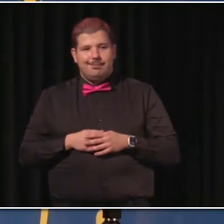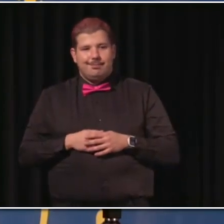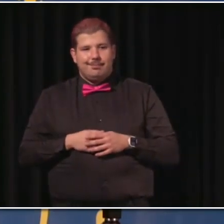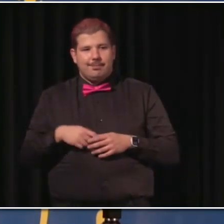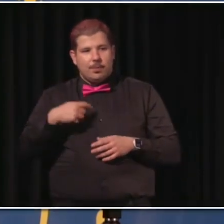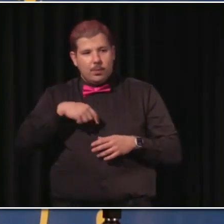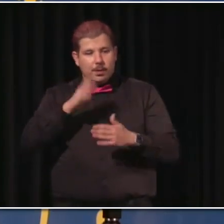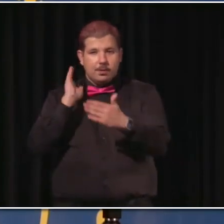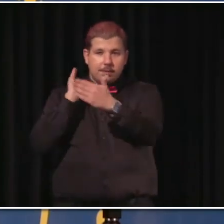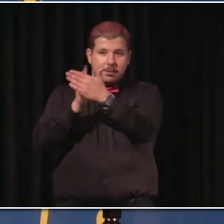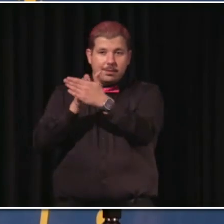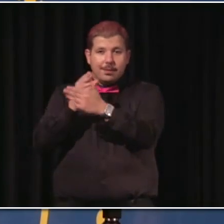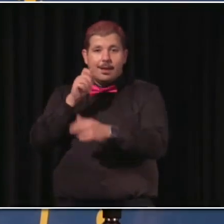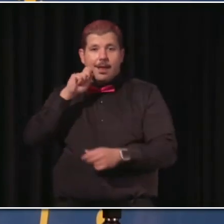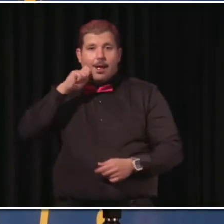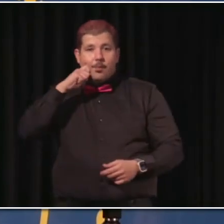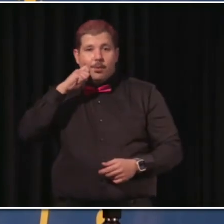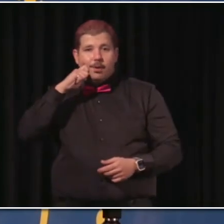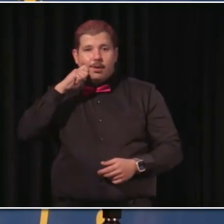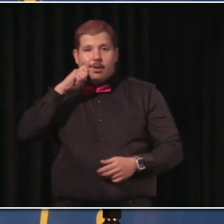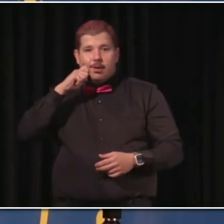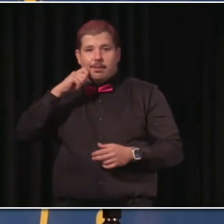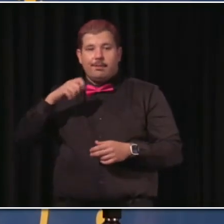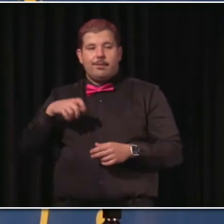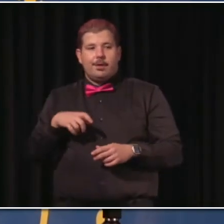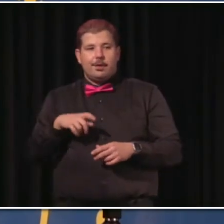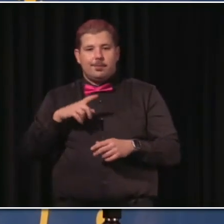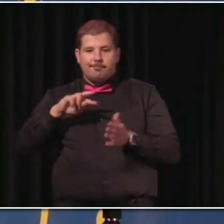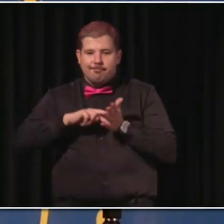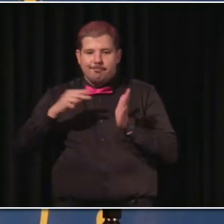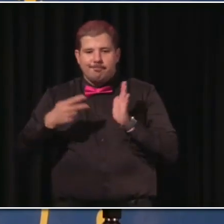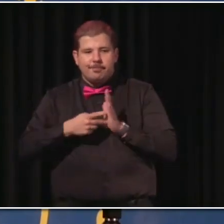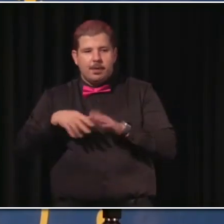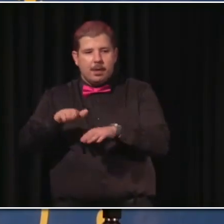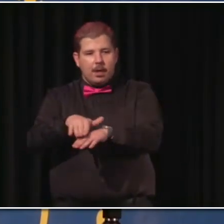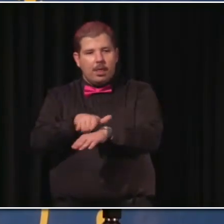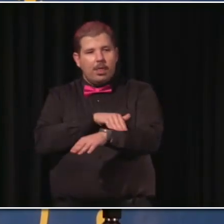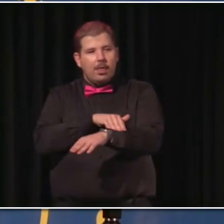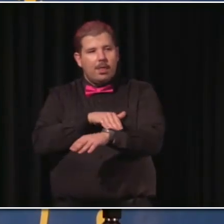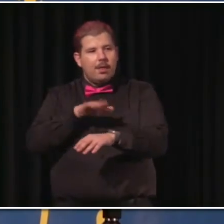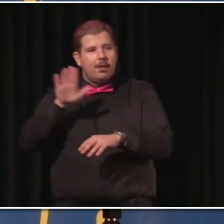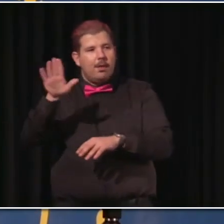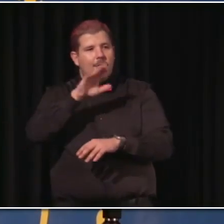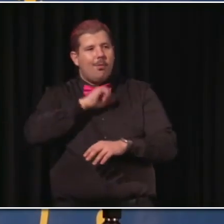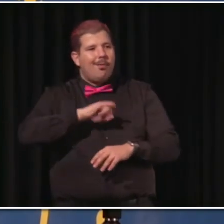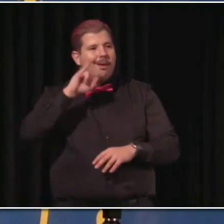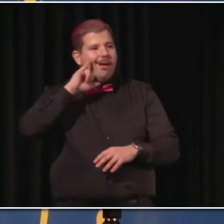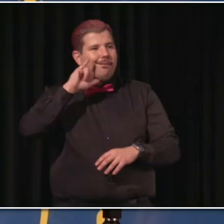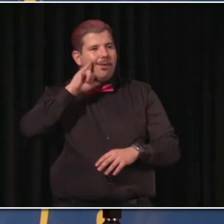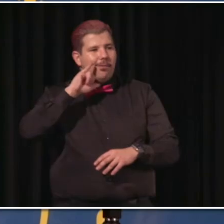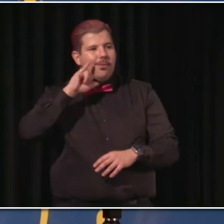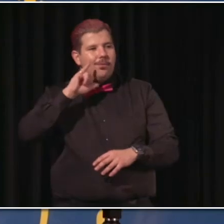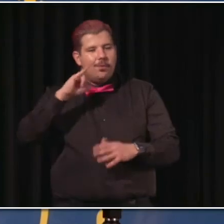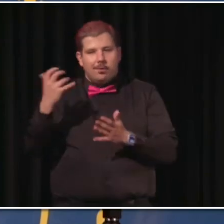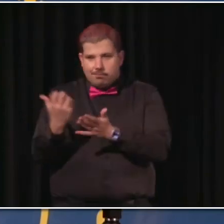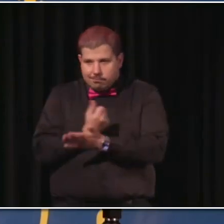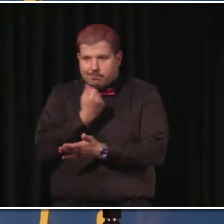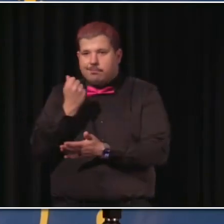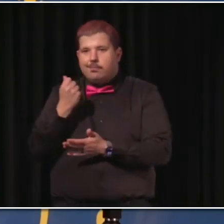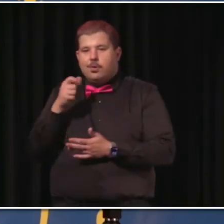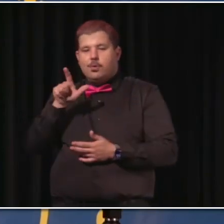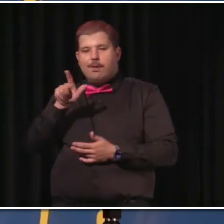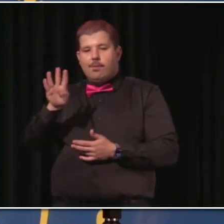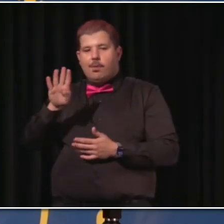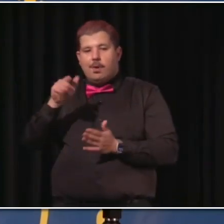We sued Apple for deliberately slowing down your old iPhone and won a $24